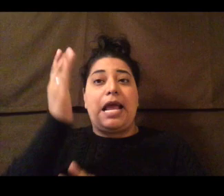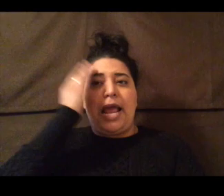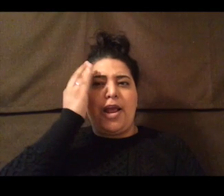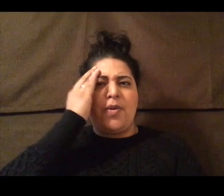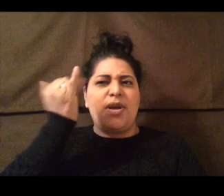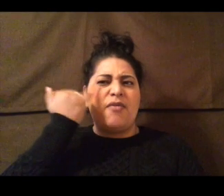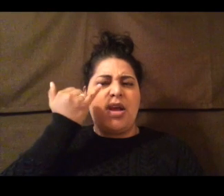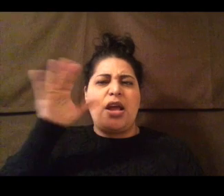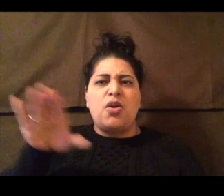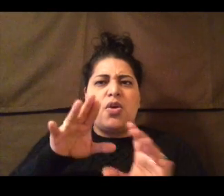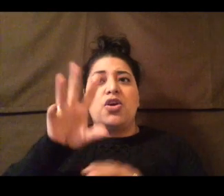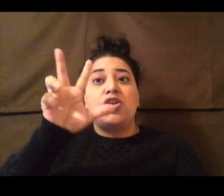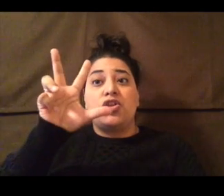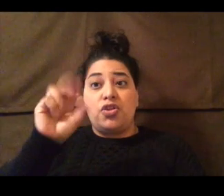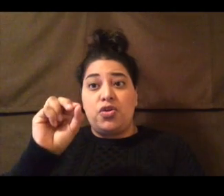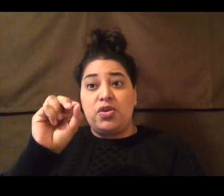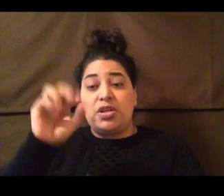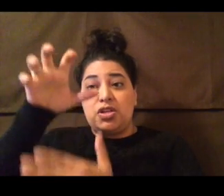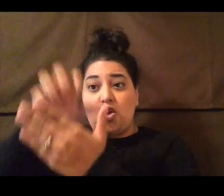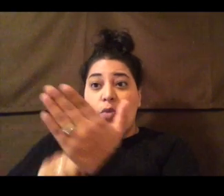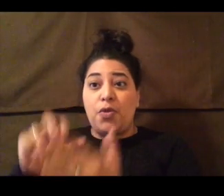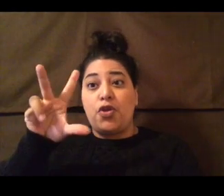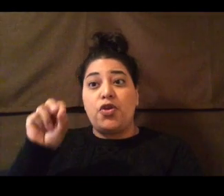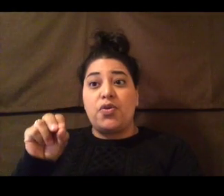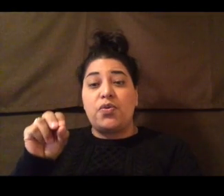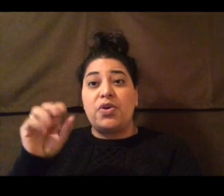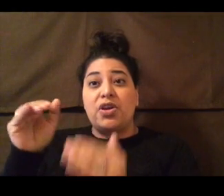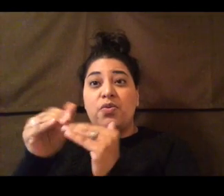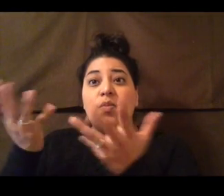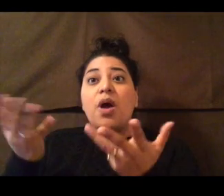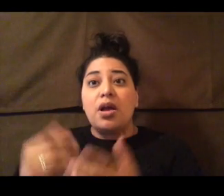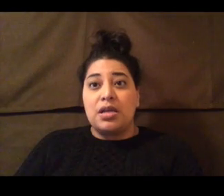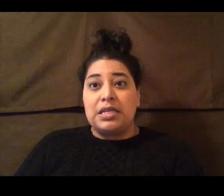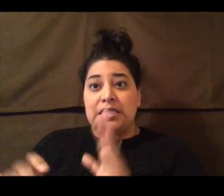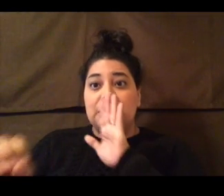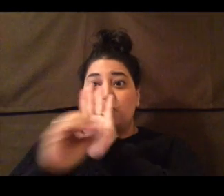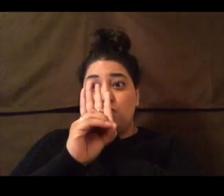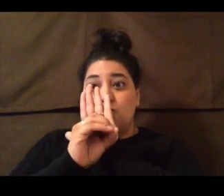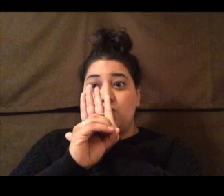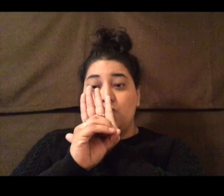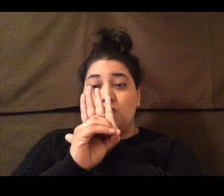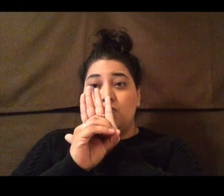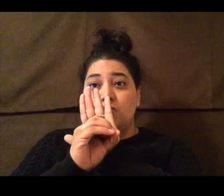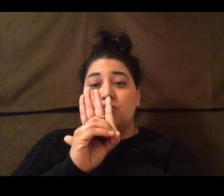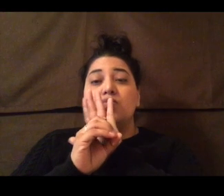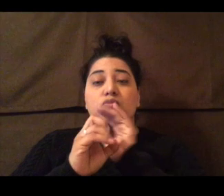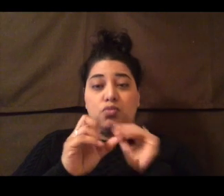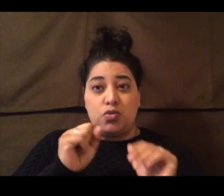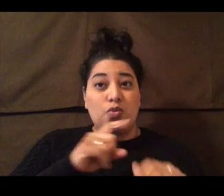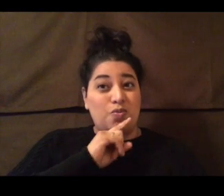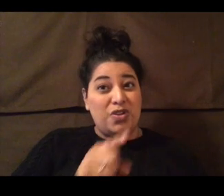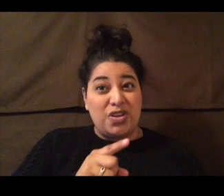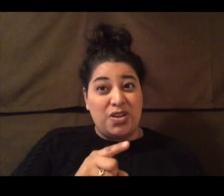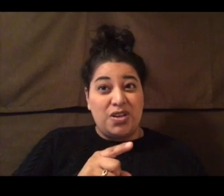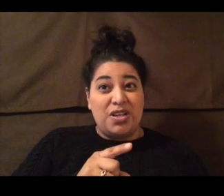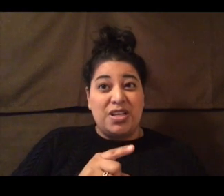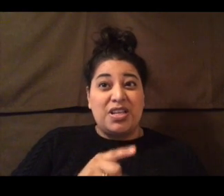30 in mental math, that's going to cancel each other out, and I'm going to get 0. So really, we're finding that the start time